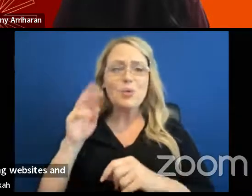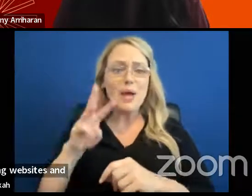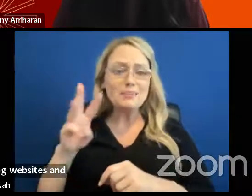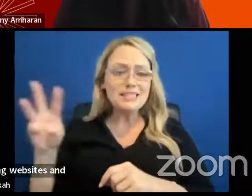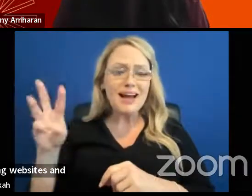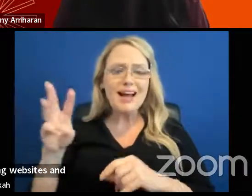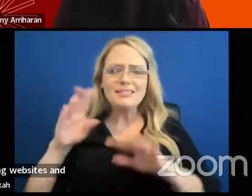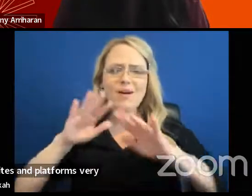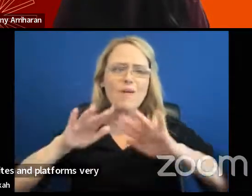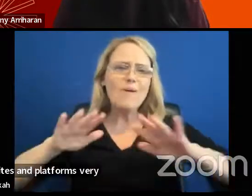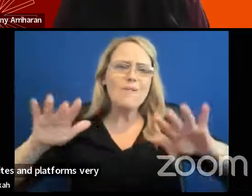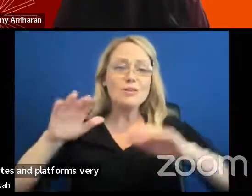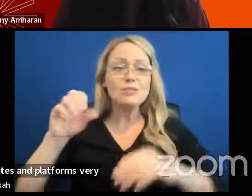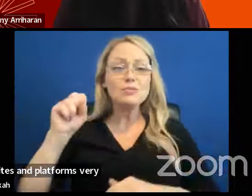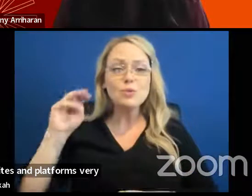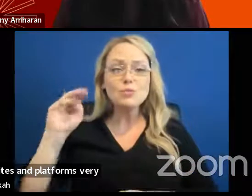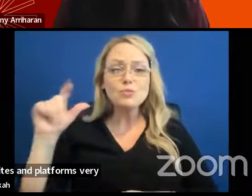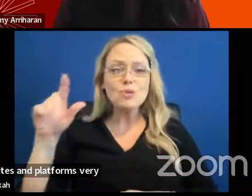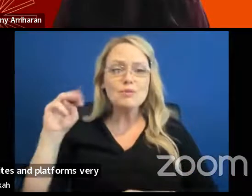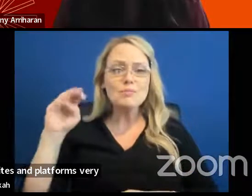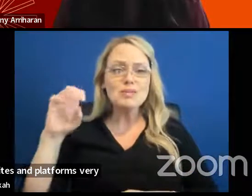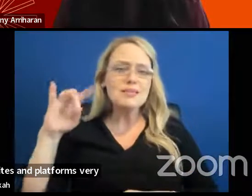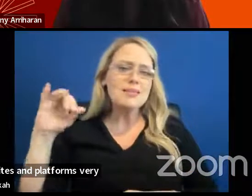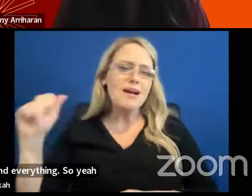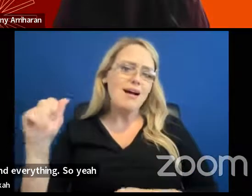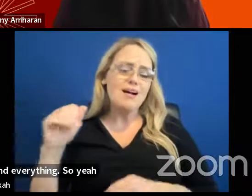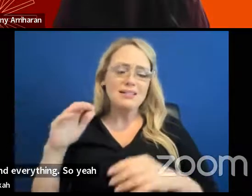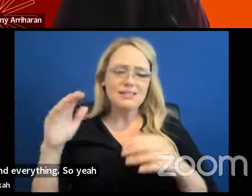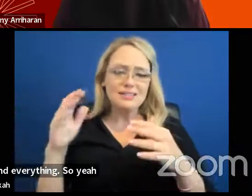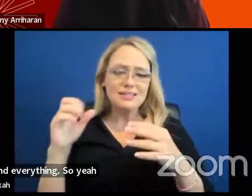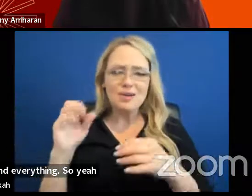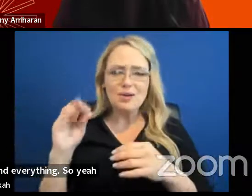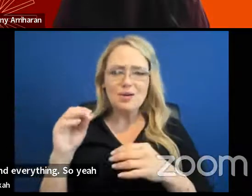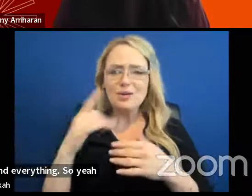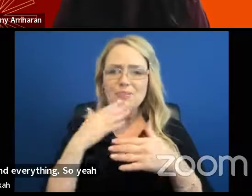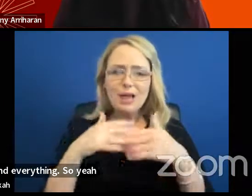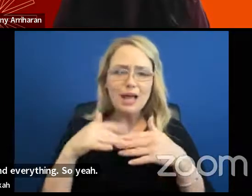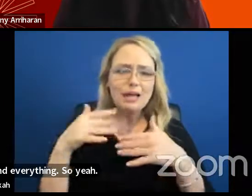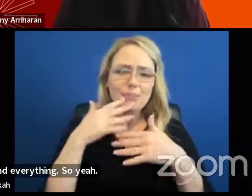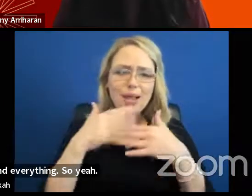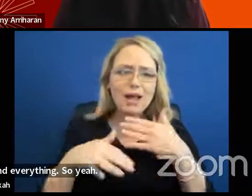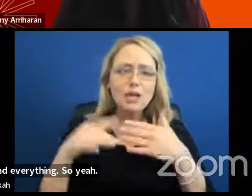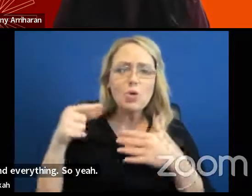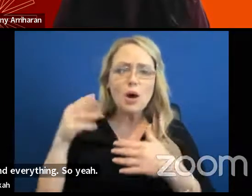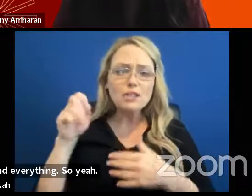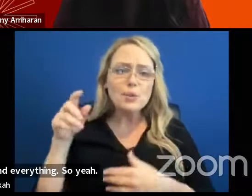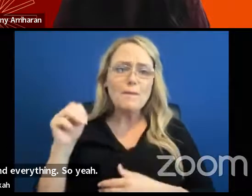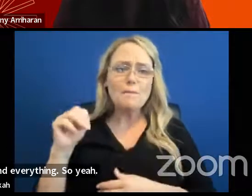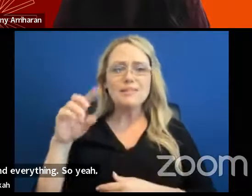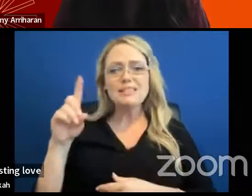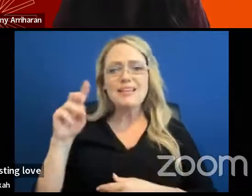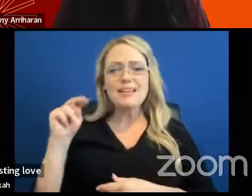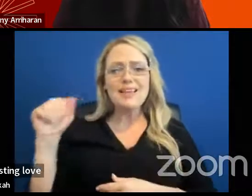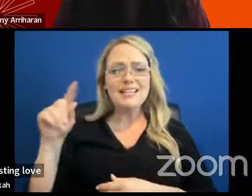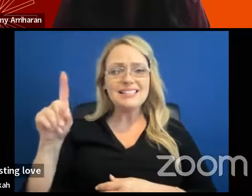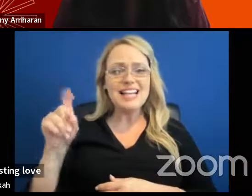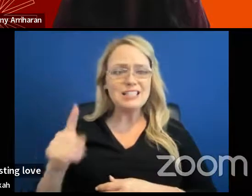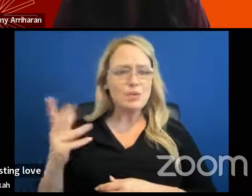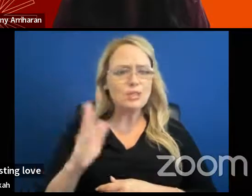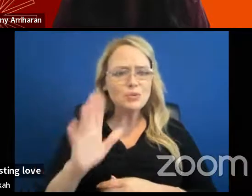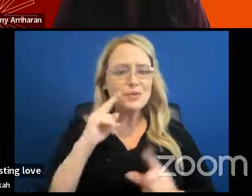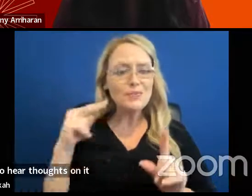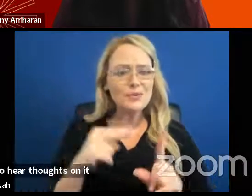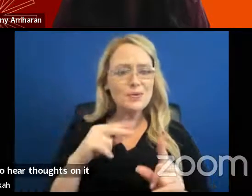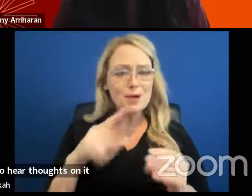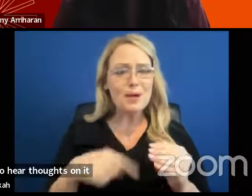in social media and everything. So yeah, blood quantum, DNA testing, love to hear your thoughts on it. Okay, the first part